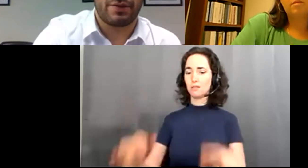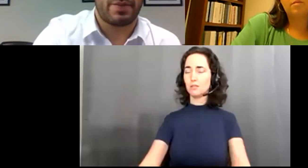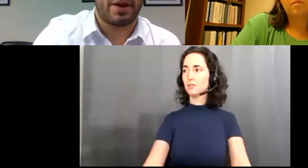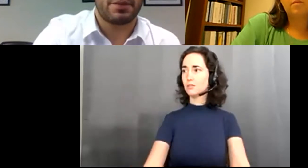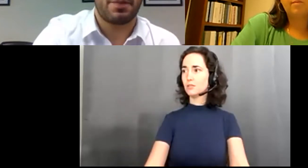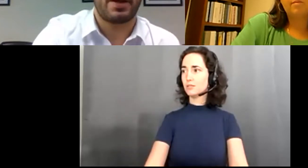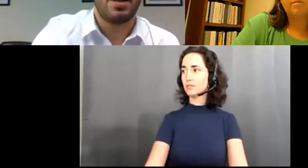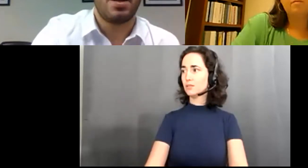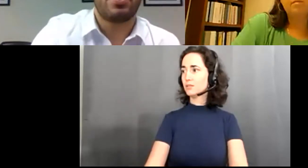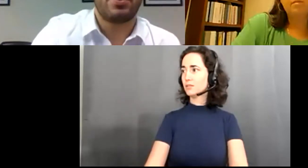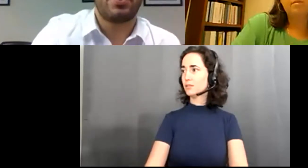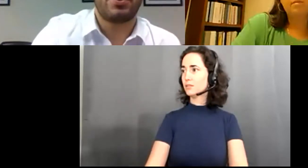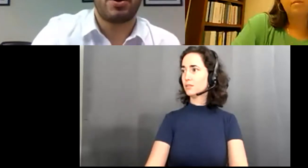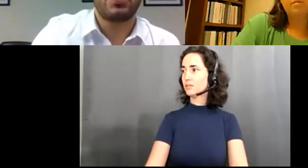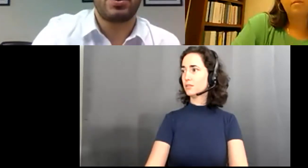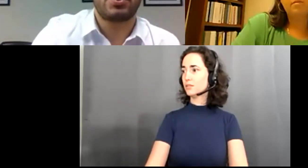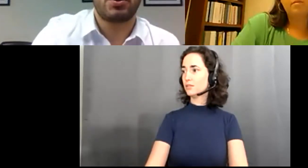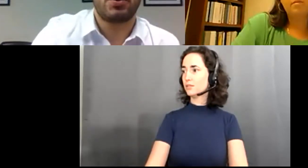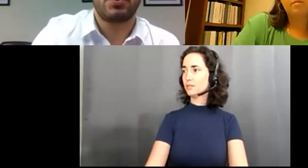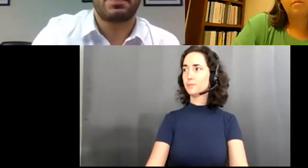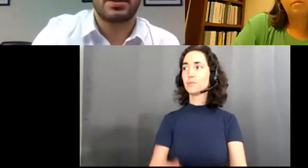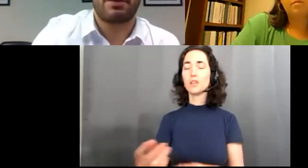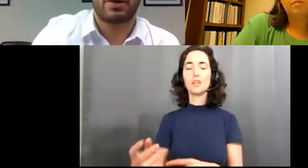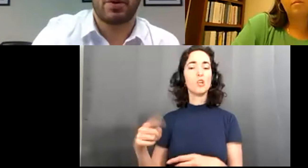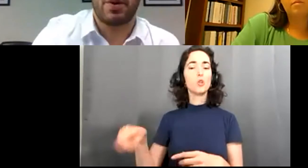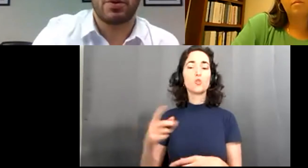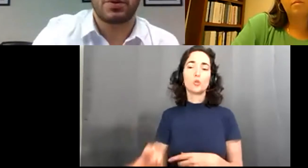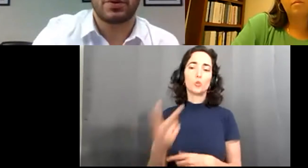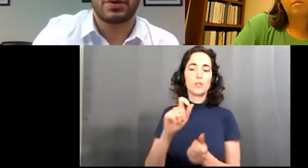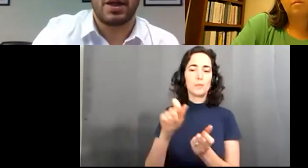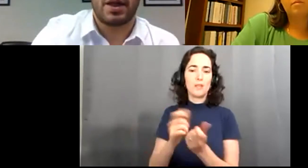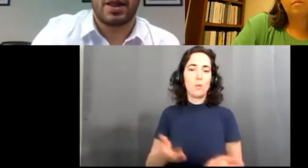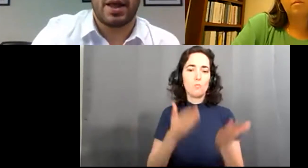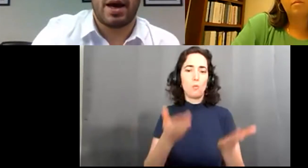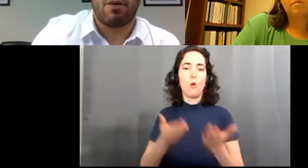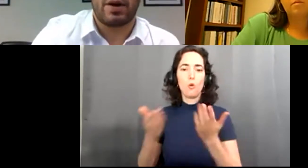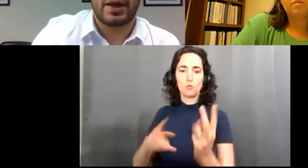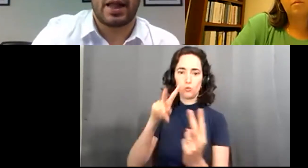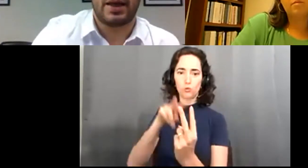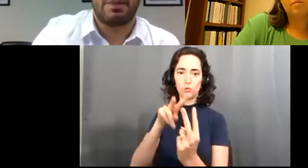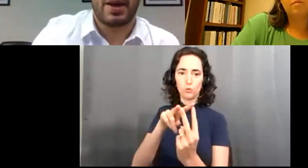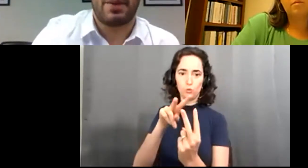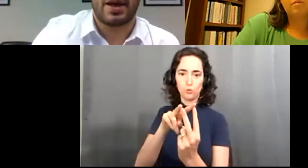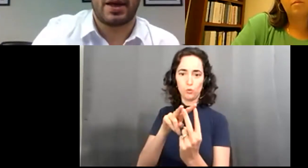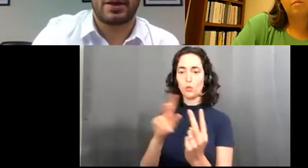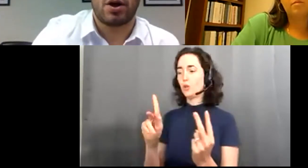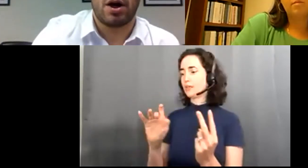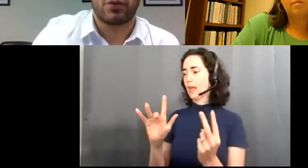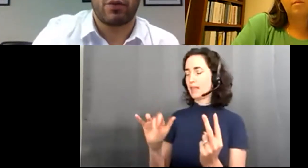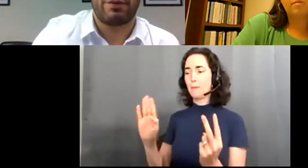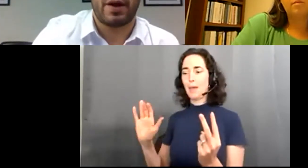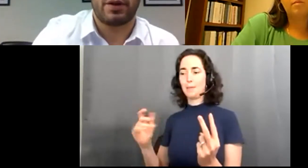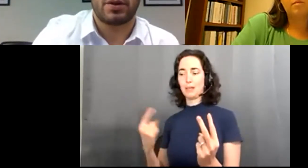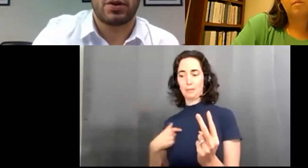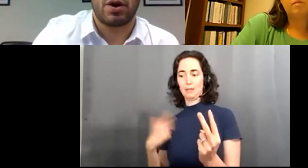Getting a little feedback from somebody. Those were the two specific proposals that Kelly, Bambi, and I